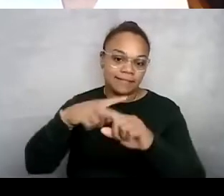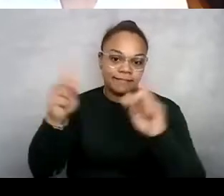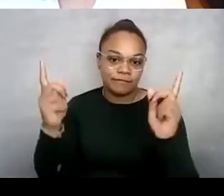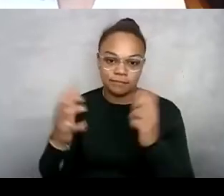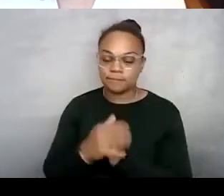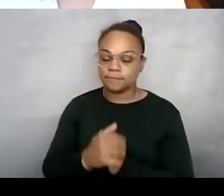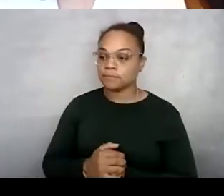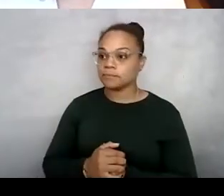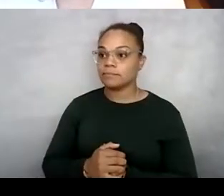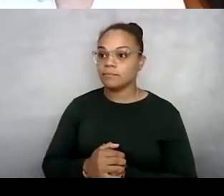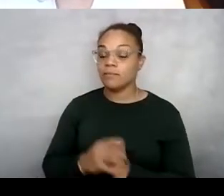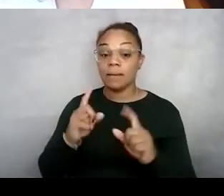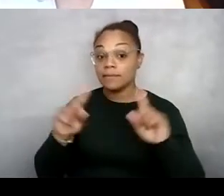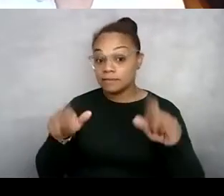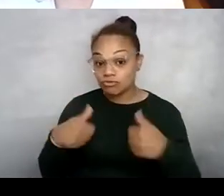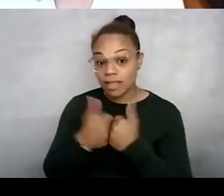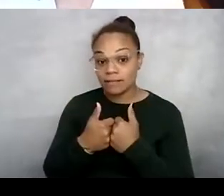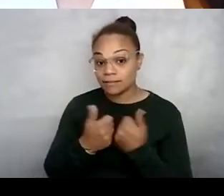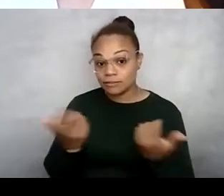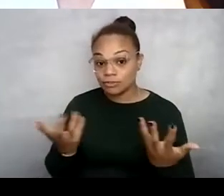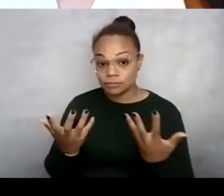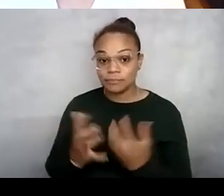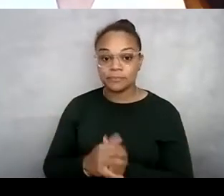The challenge